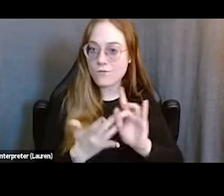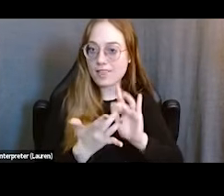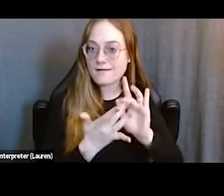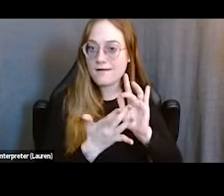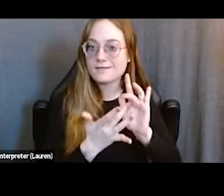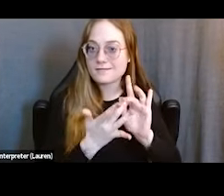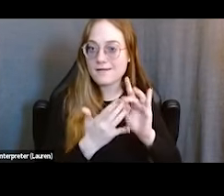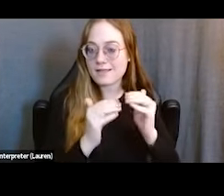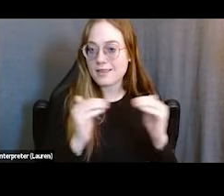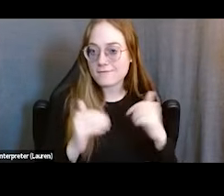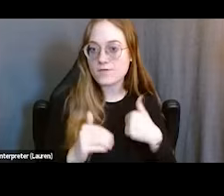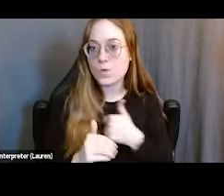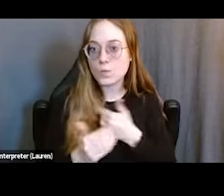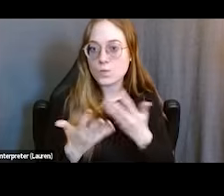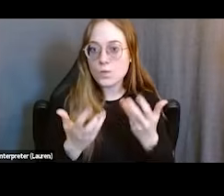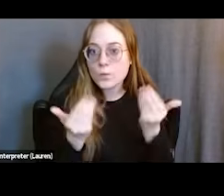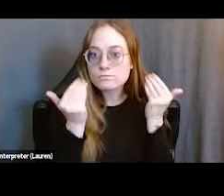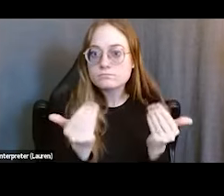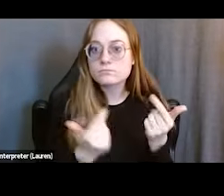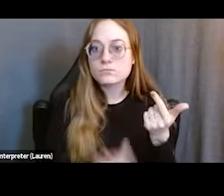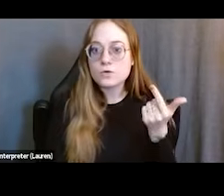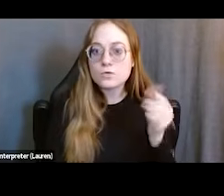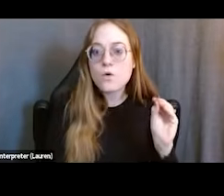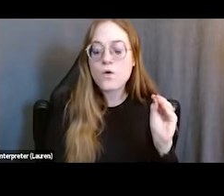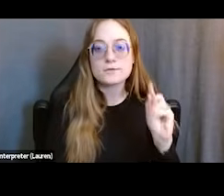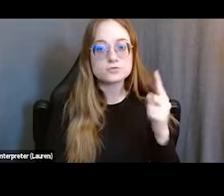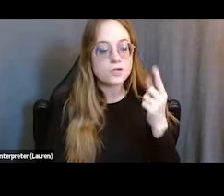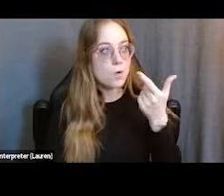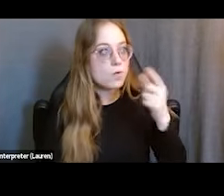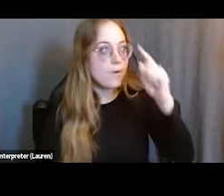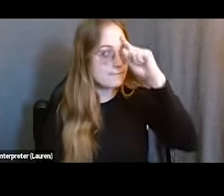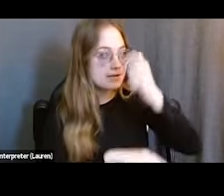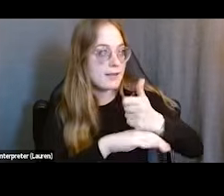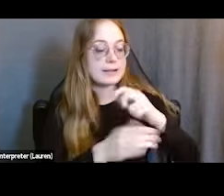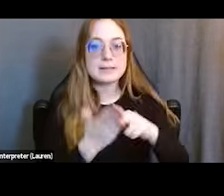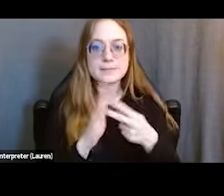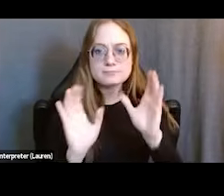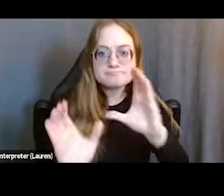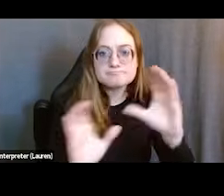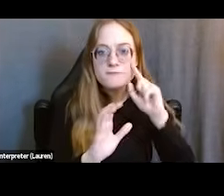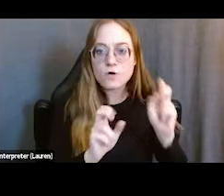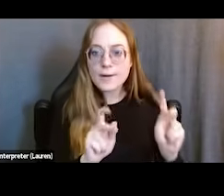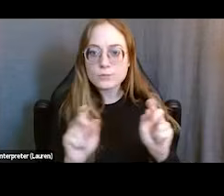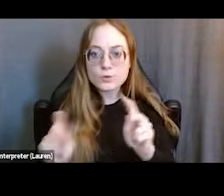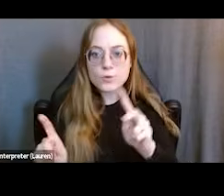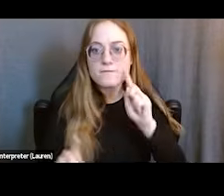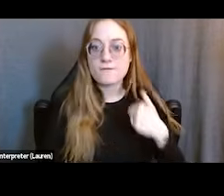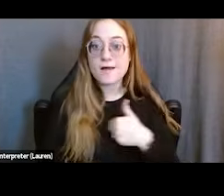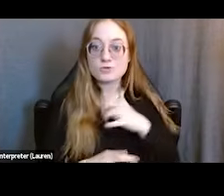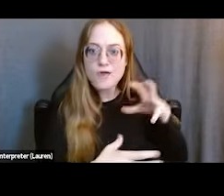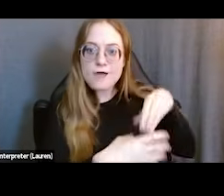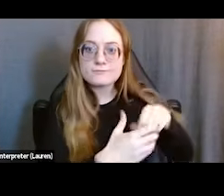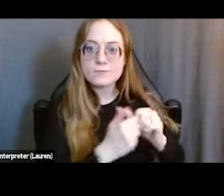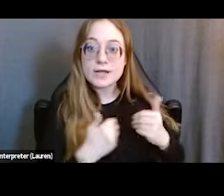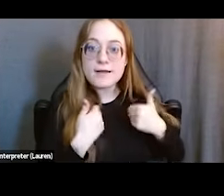we're actually geared to go. We have a just go mentality. In other words, we're looking for opportunities for us to engage with young people and